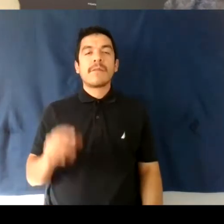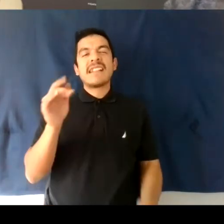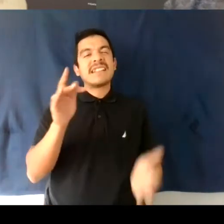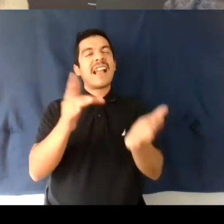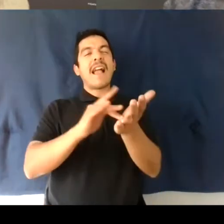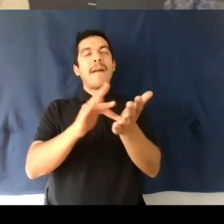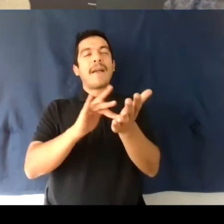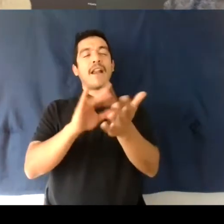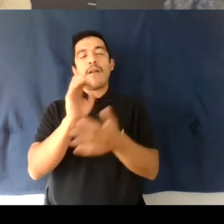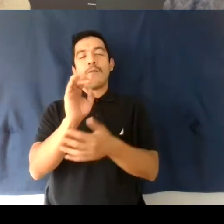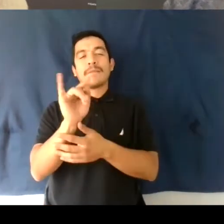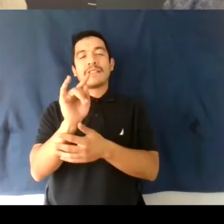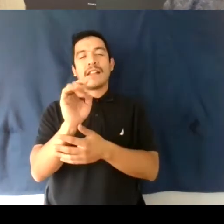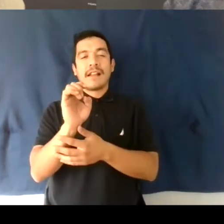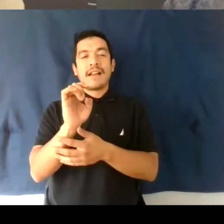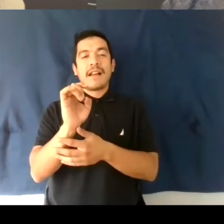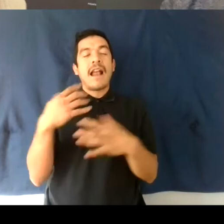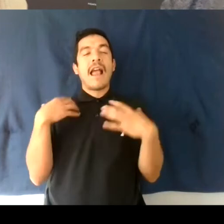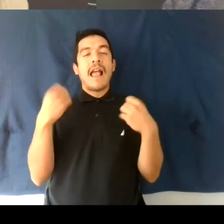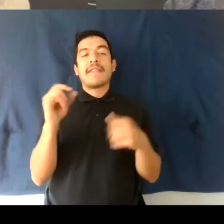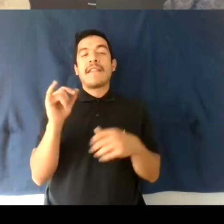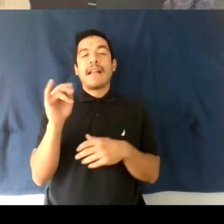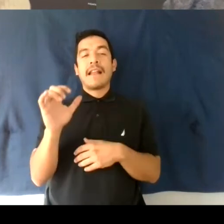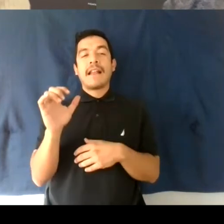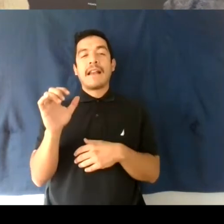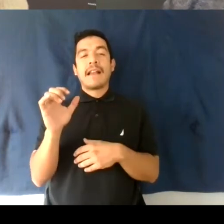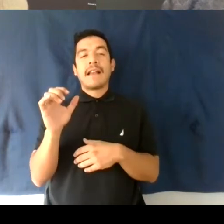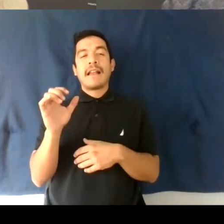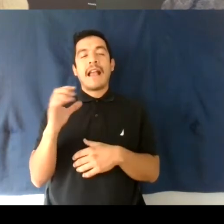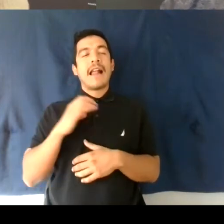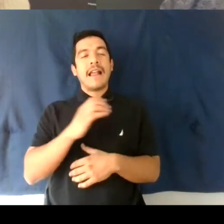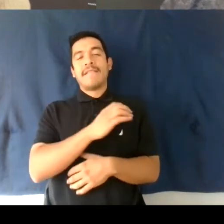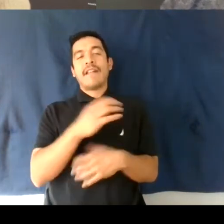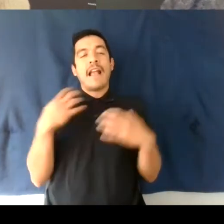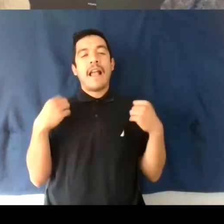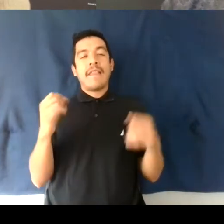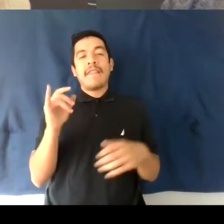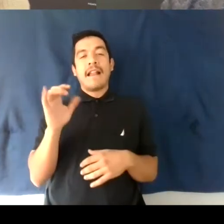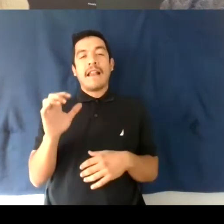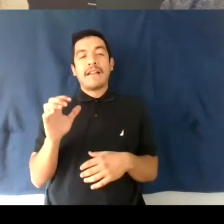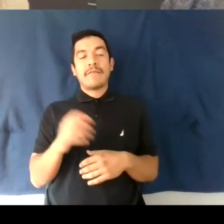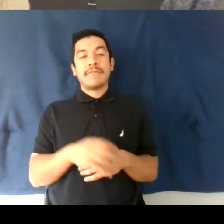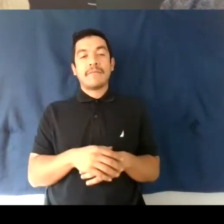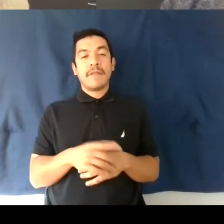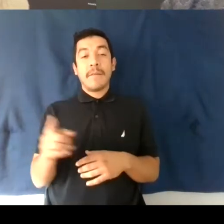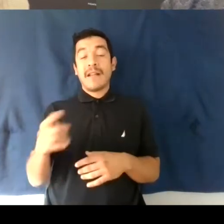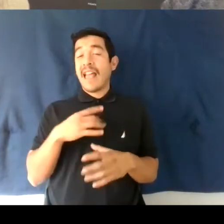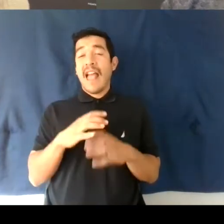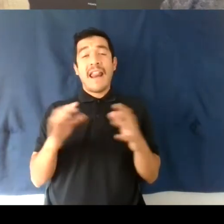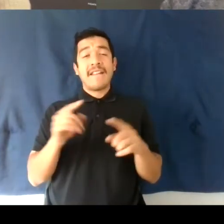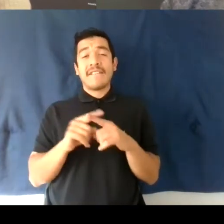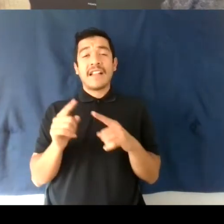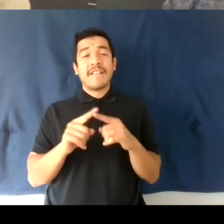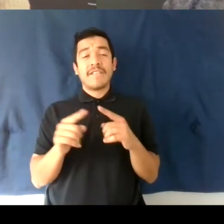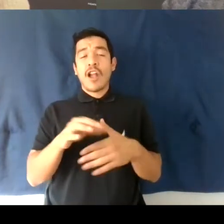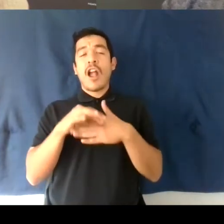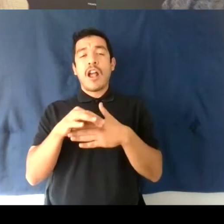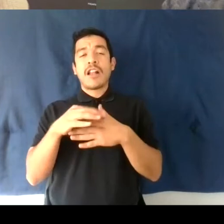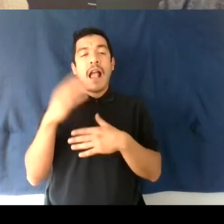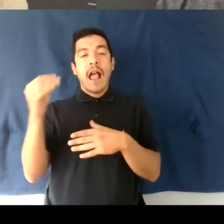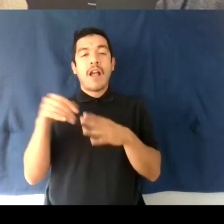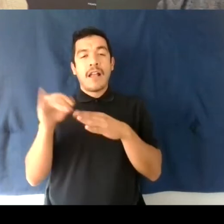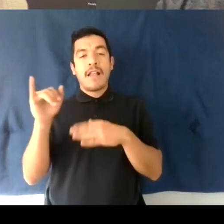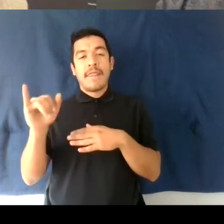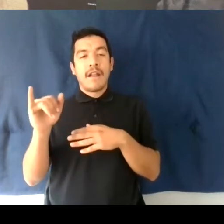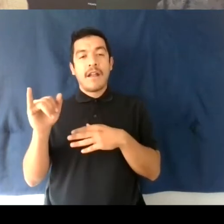medical website, a health clinic, Cleveland Health Clinic, or I just picked that as an option. There's a lot of different content out in